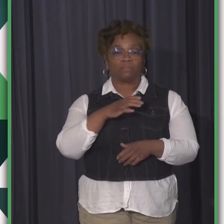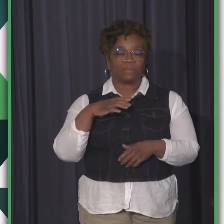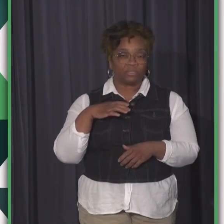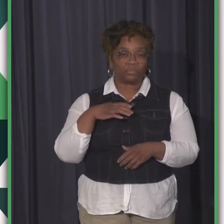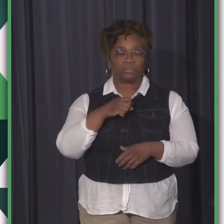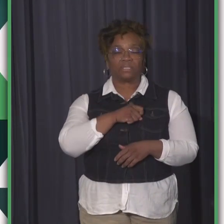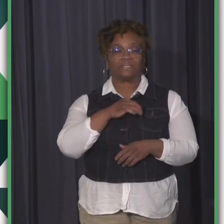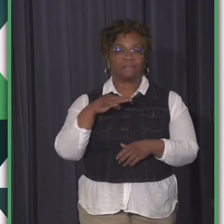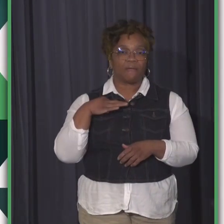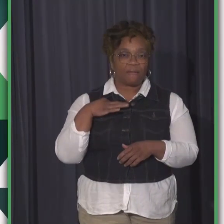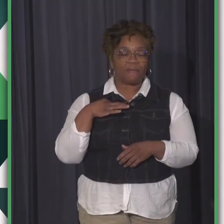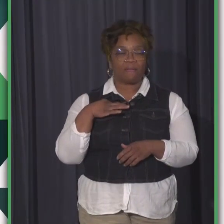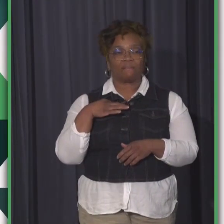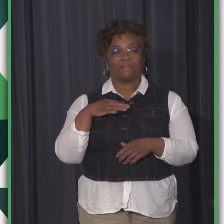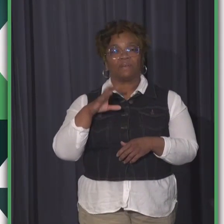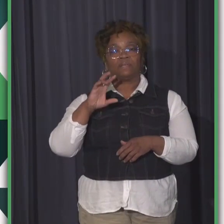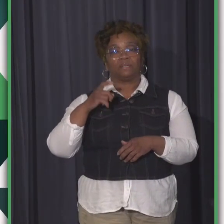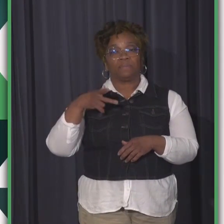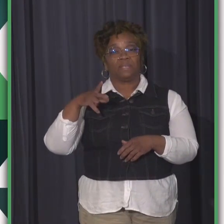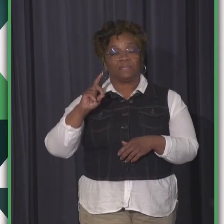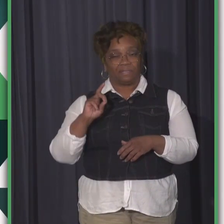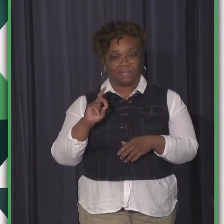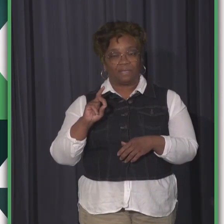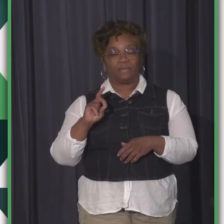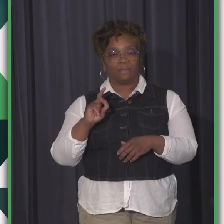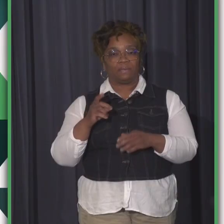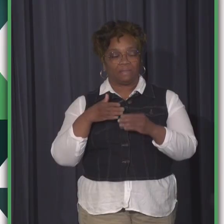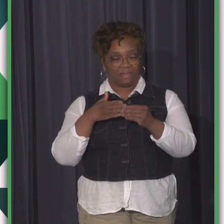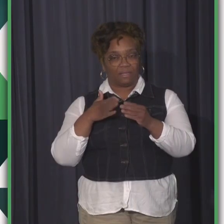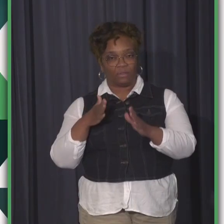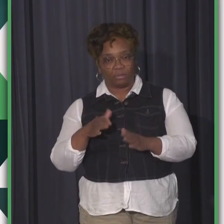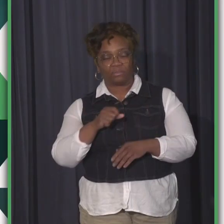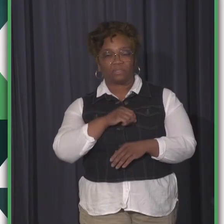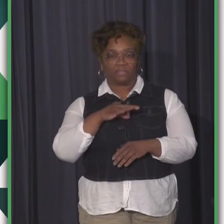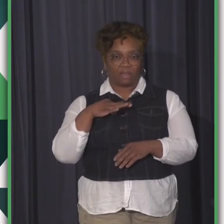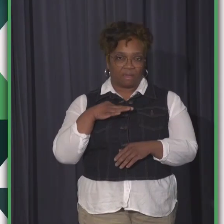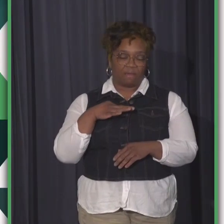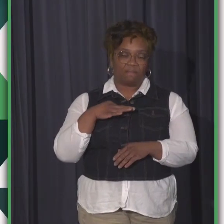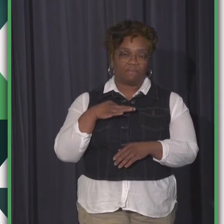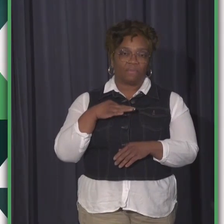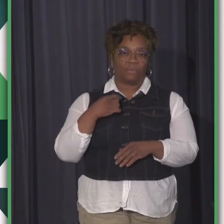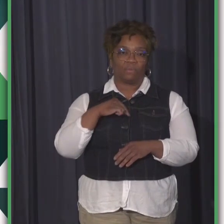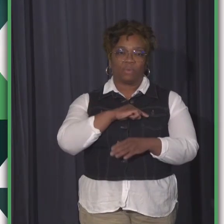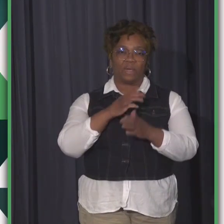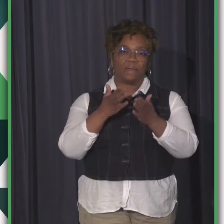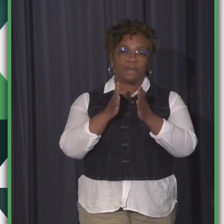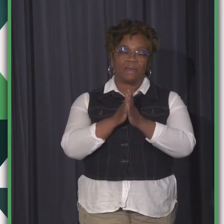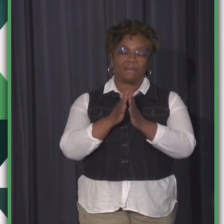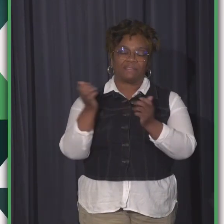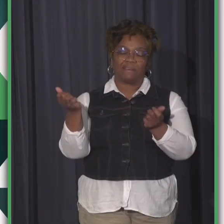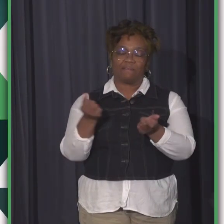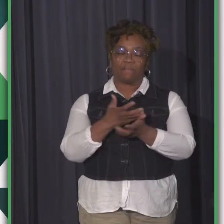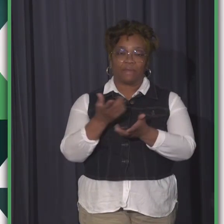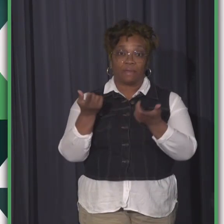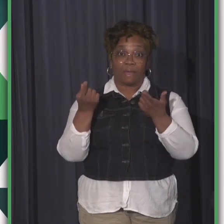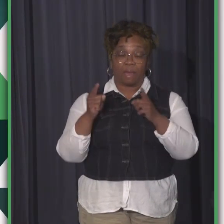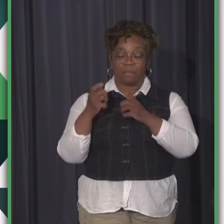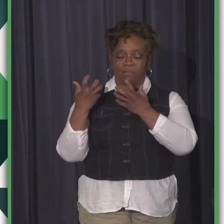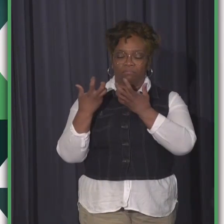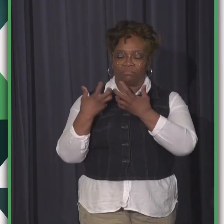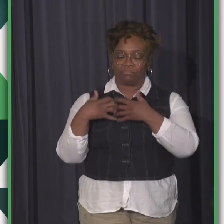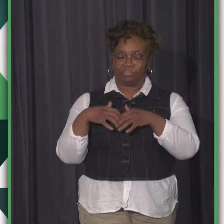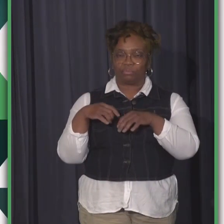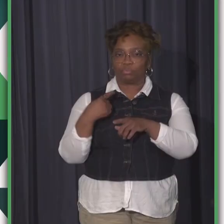staff, the entire Detroit Police Department, its leaders and staff. We ask that all things be done decently and in